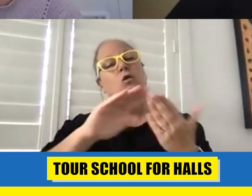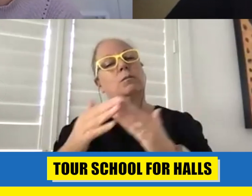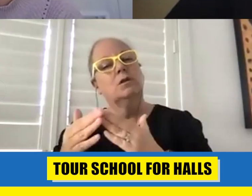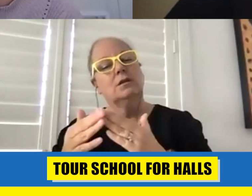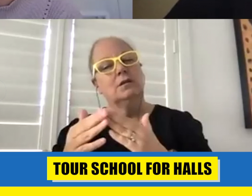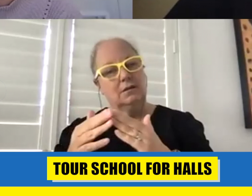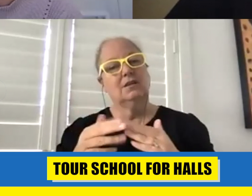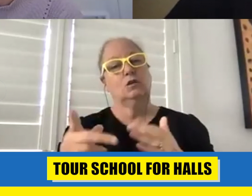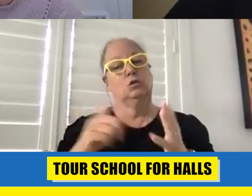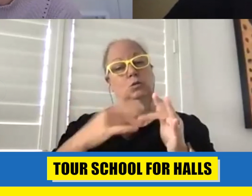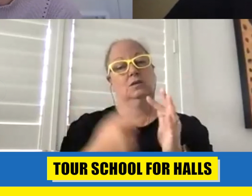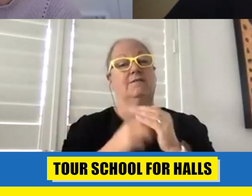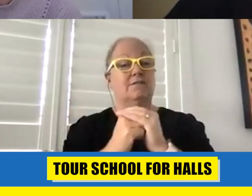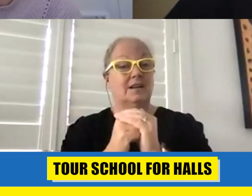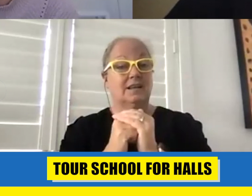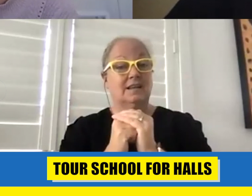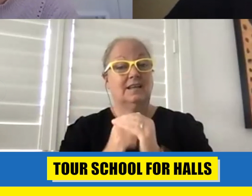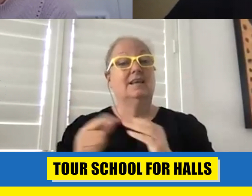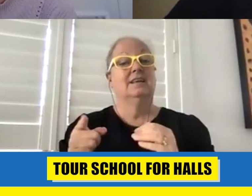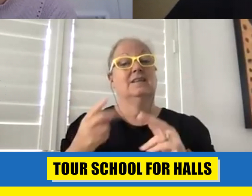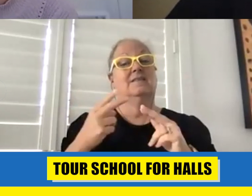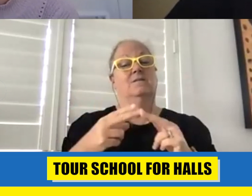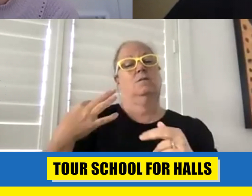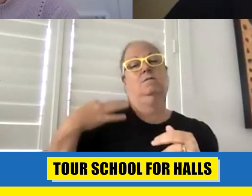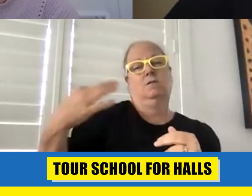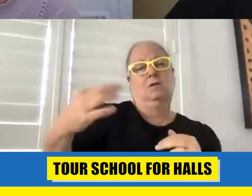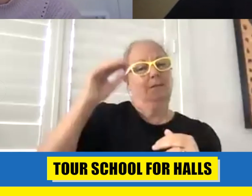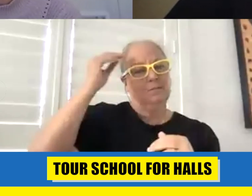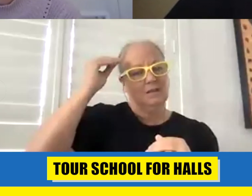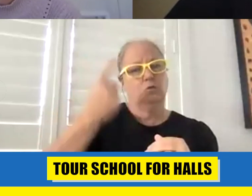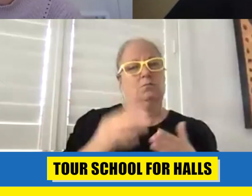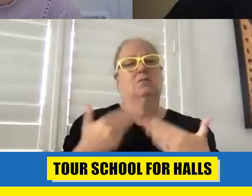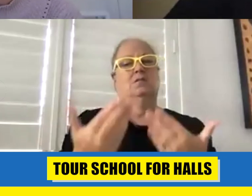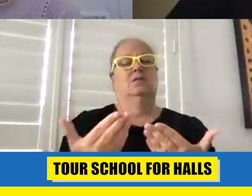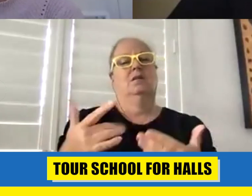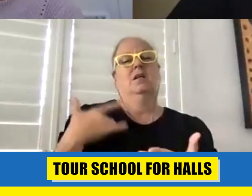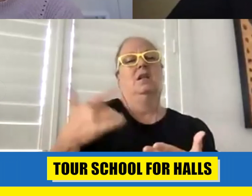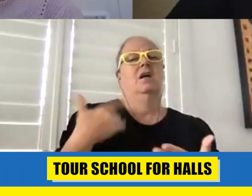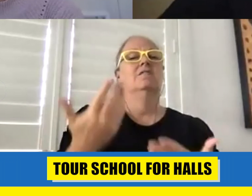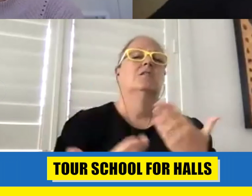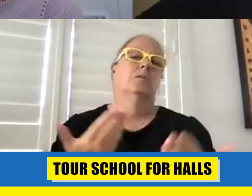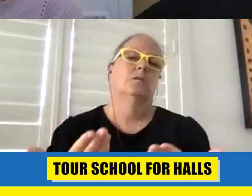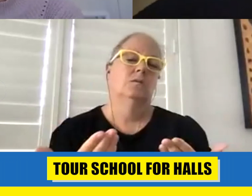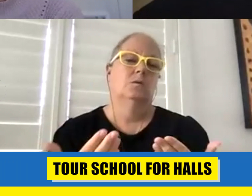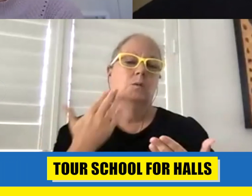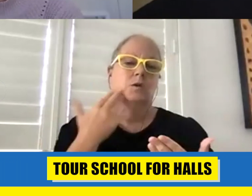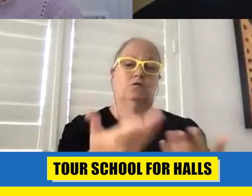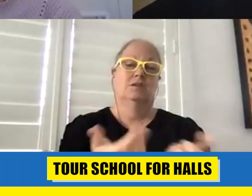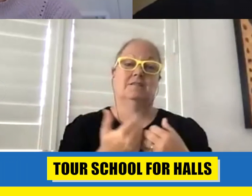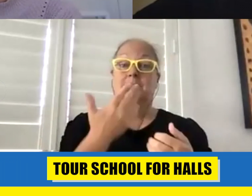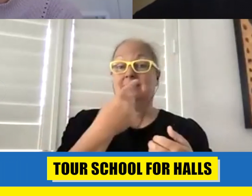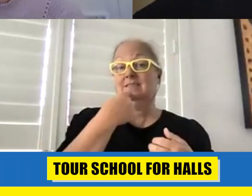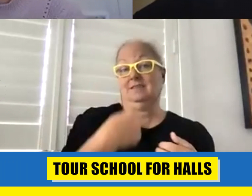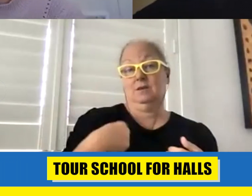user-friendly document that has been tailored specifically for volunteer committees who present live performances. So when you receive that, let us know what you